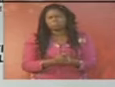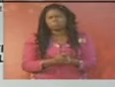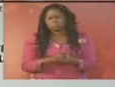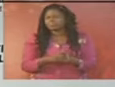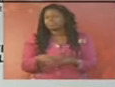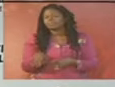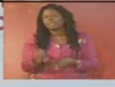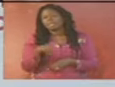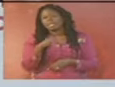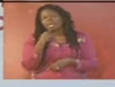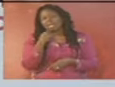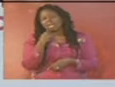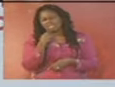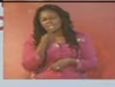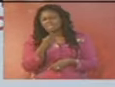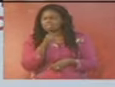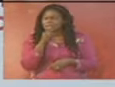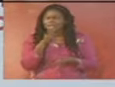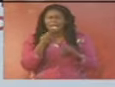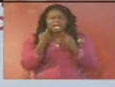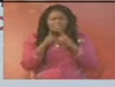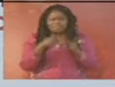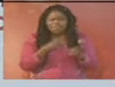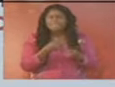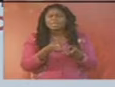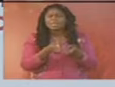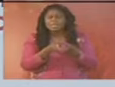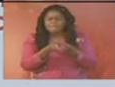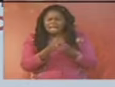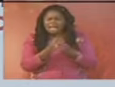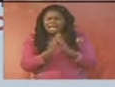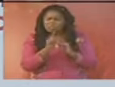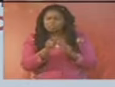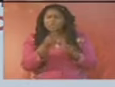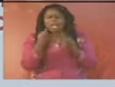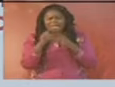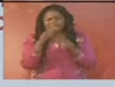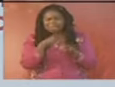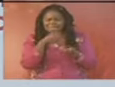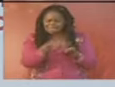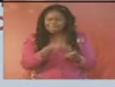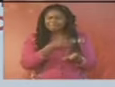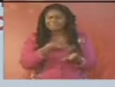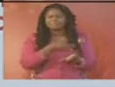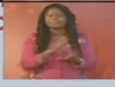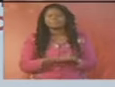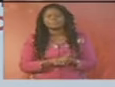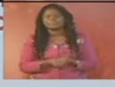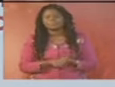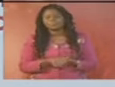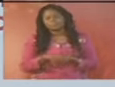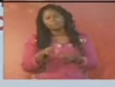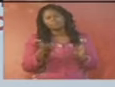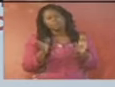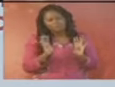explain why it is difficult for both the CMO and I to be here 3 times a week.